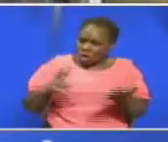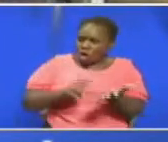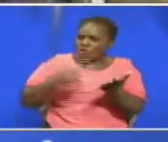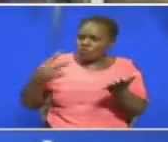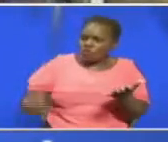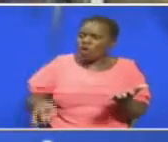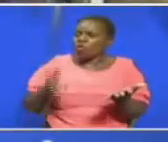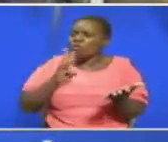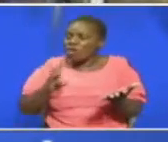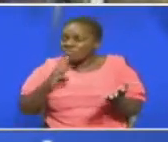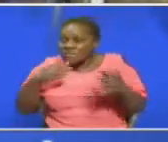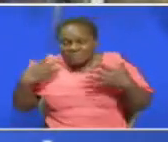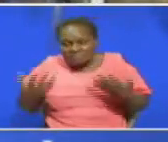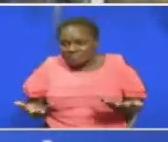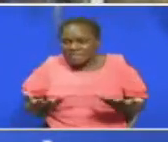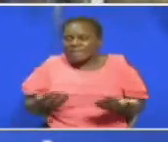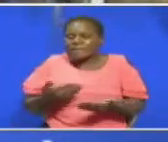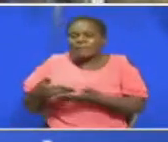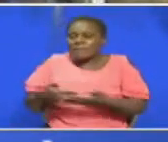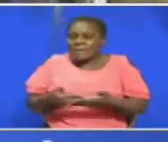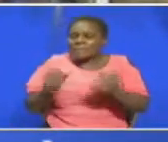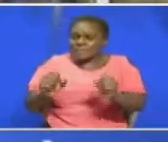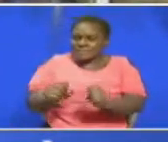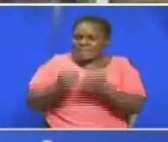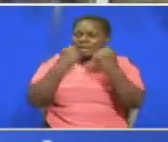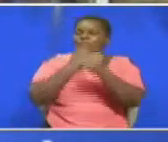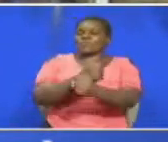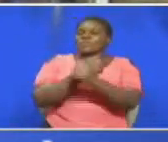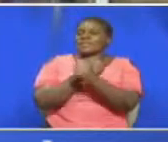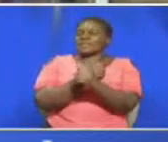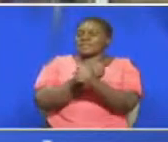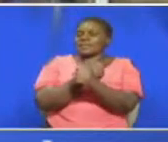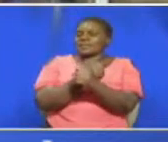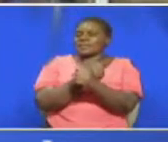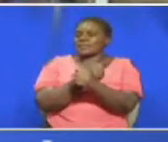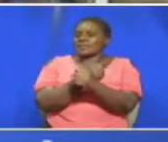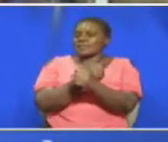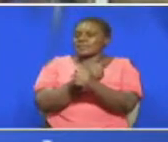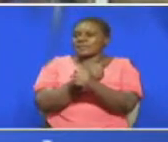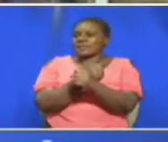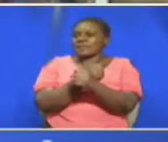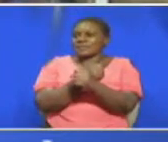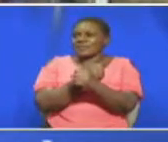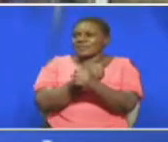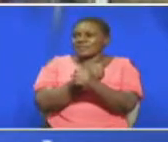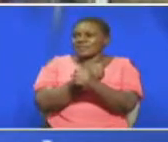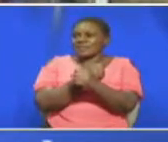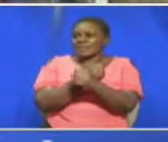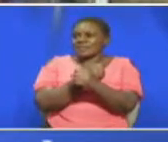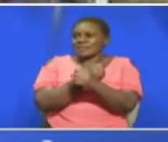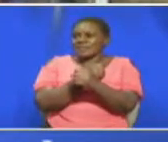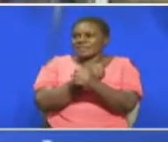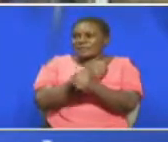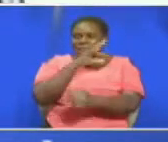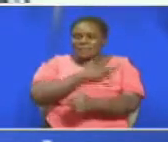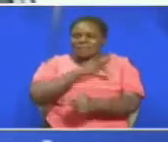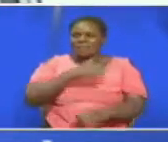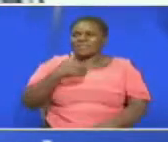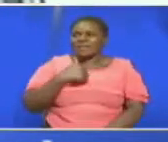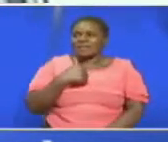kwa maji. Yani mtoto ako safe, ako protected, na hii daycare iko na benefits mingi